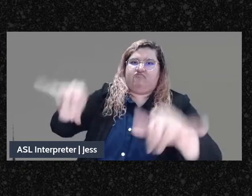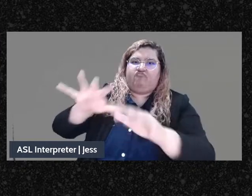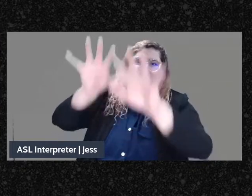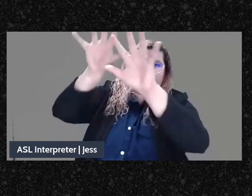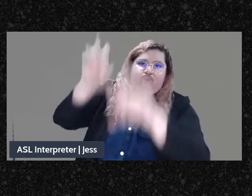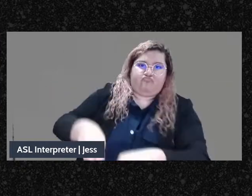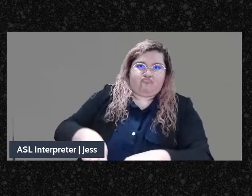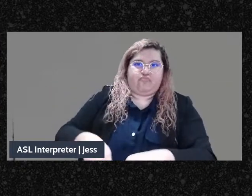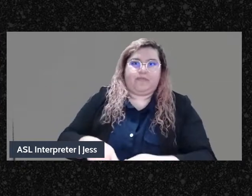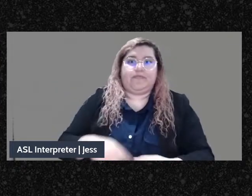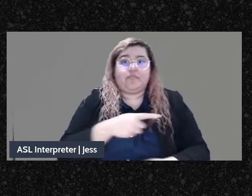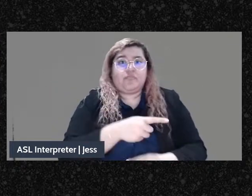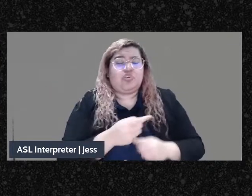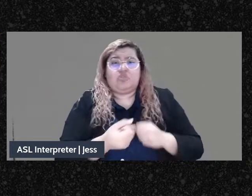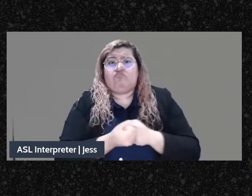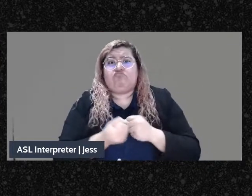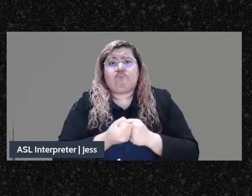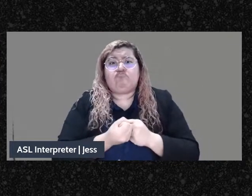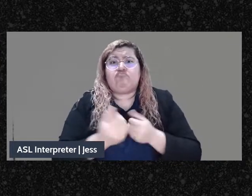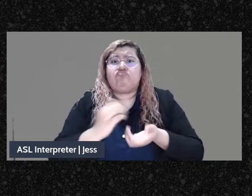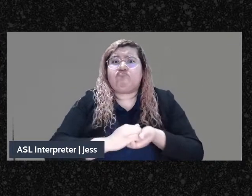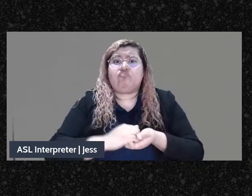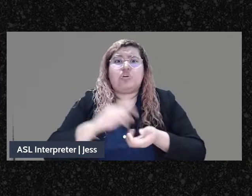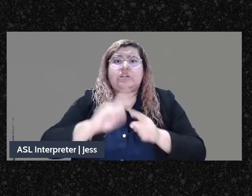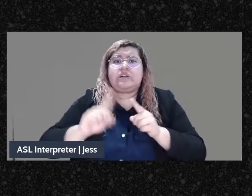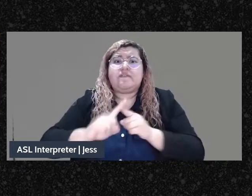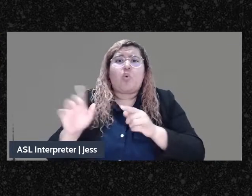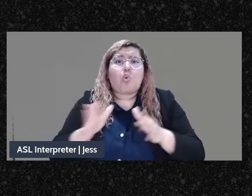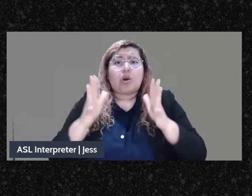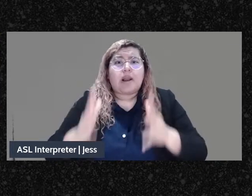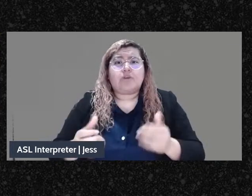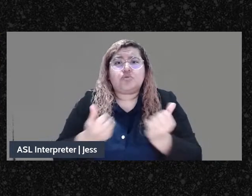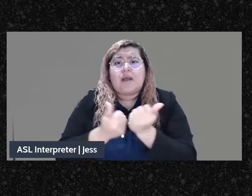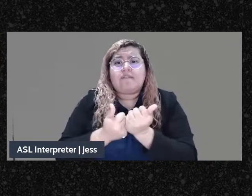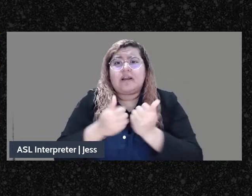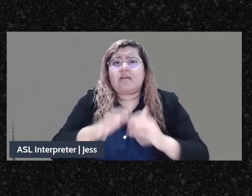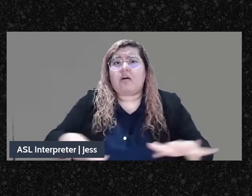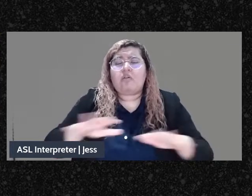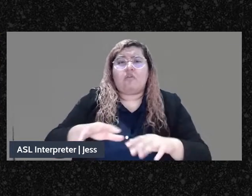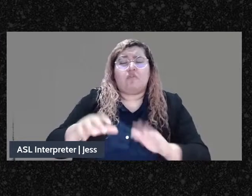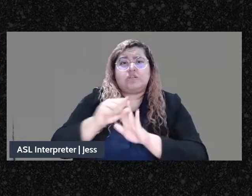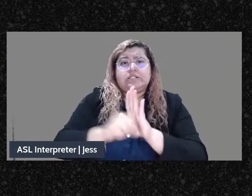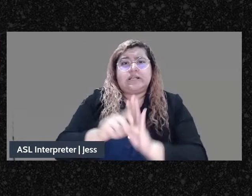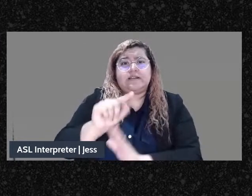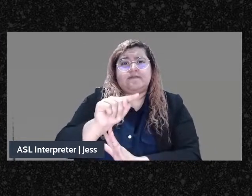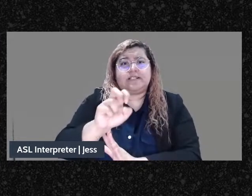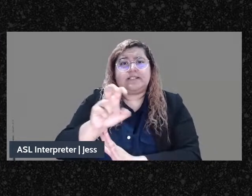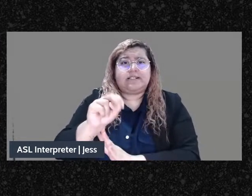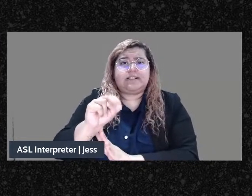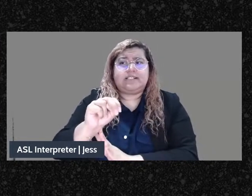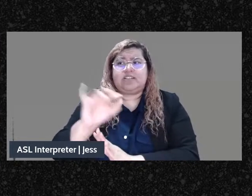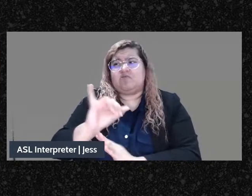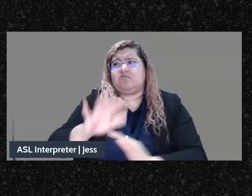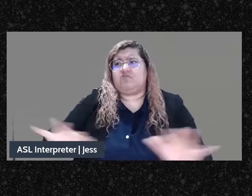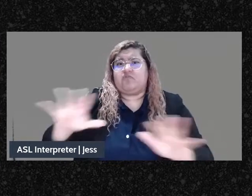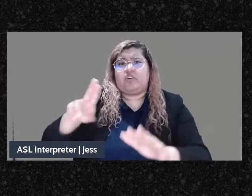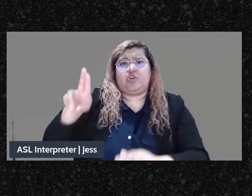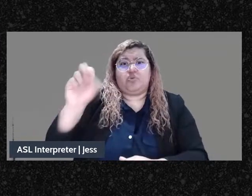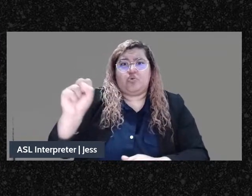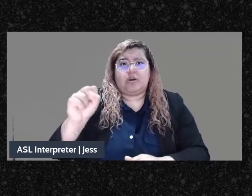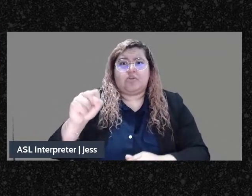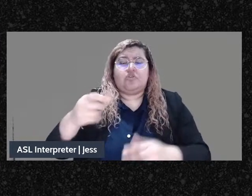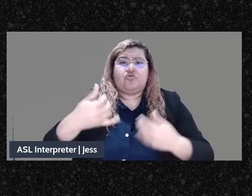with organizers and advocates throughout Tennessee and nationwide to create alternatives to police and